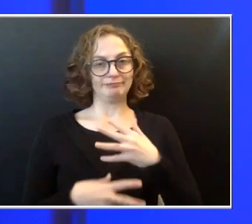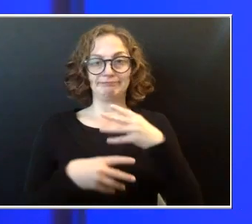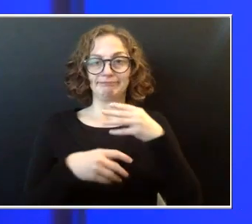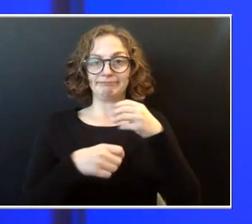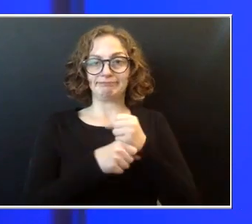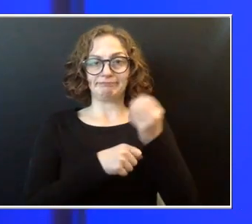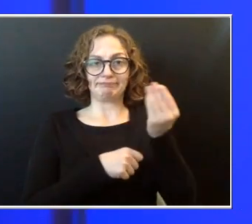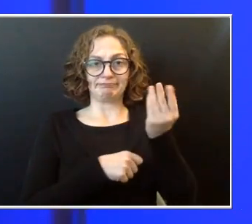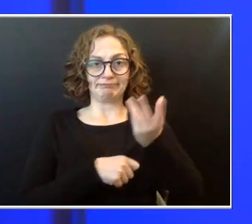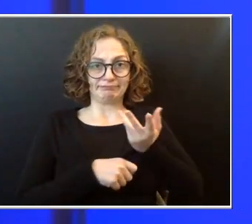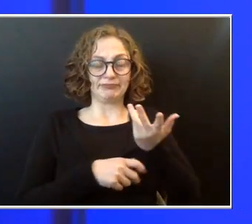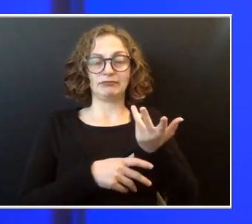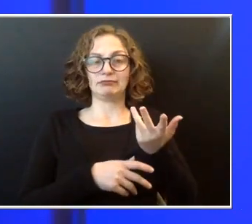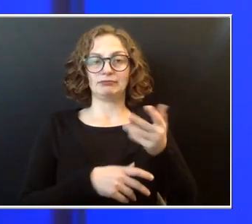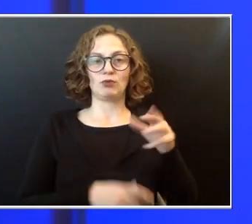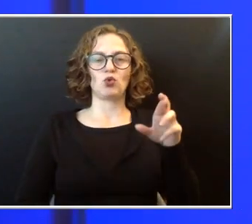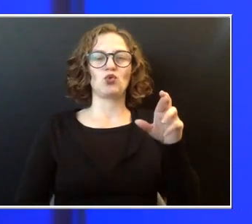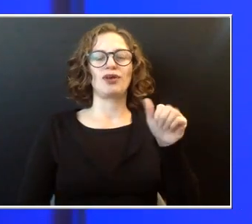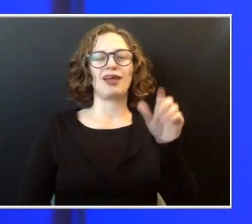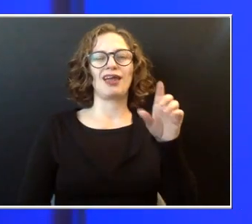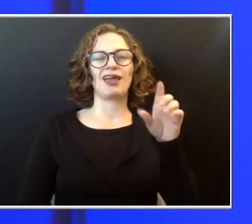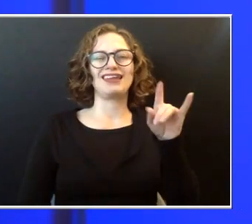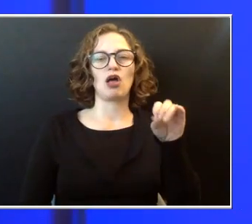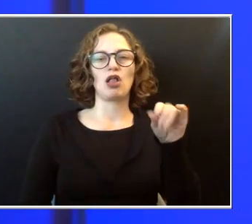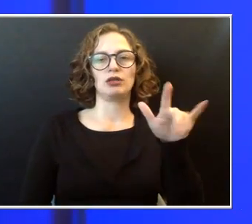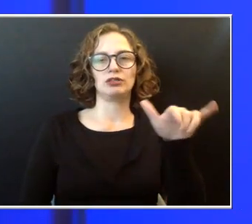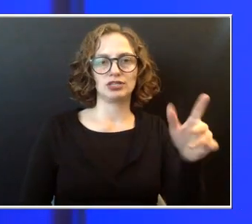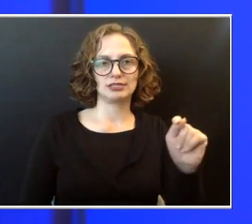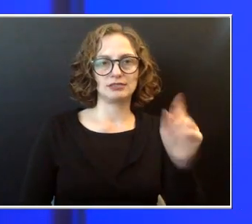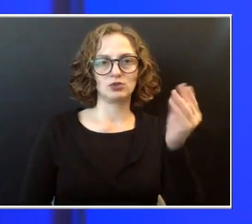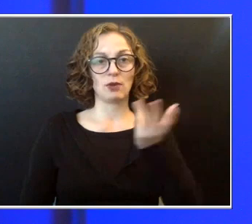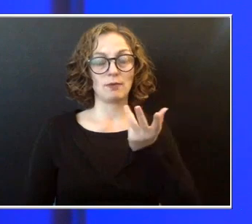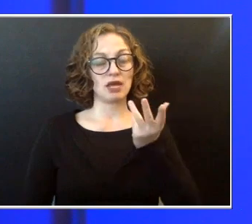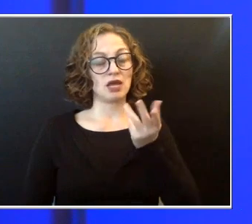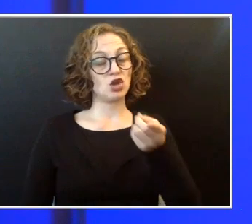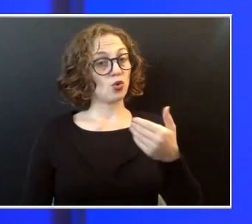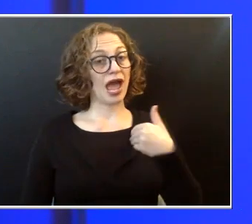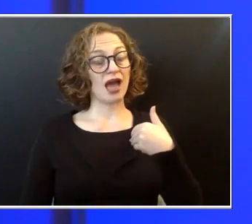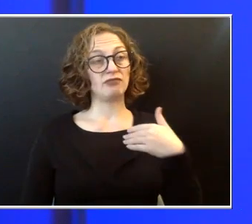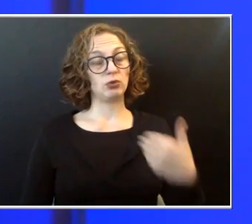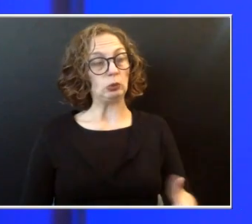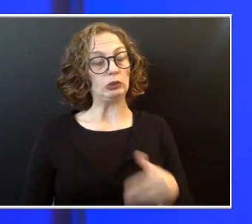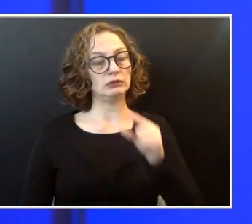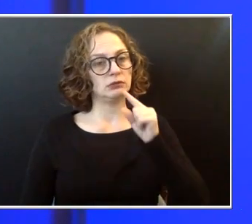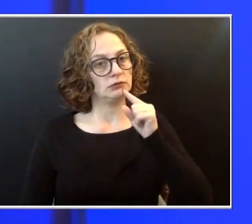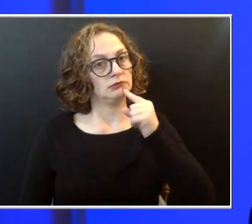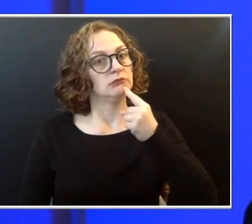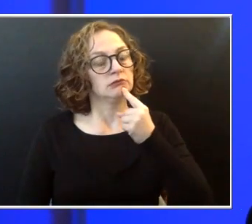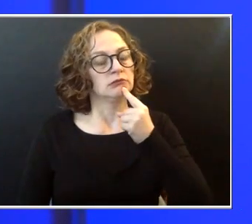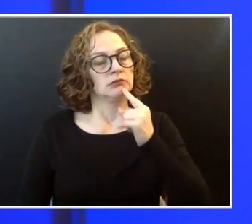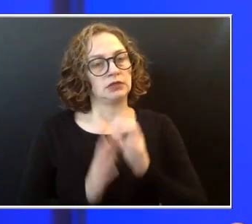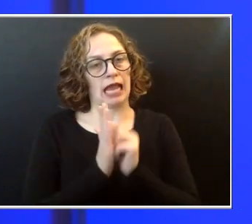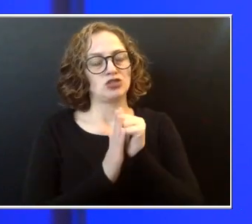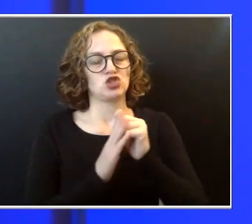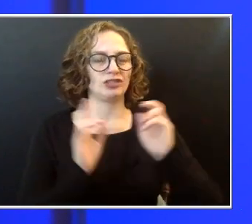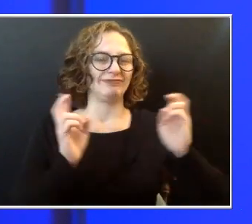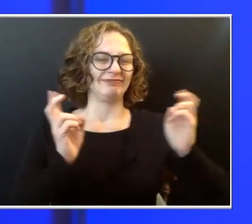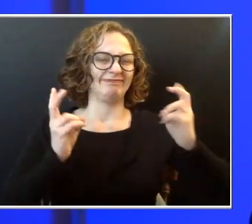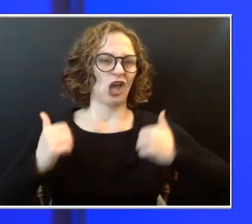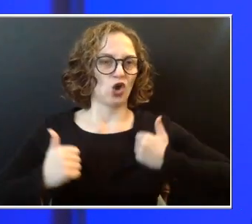radiologist told me, you have a very aggressive type of cancer, triple-negative cancer,